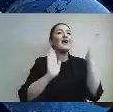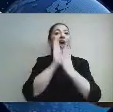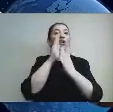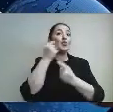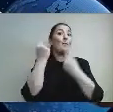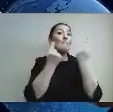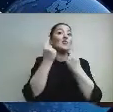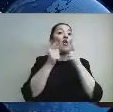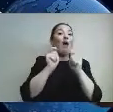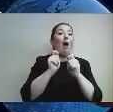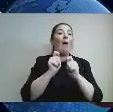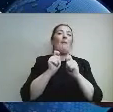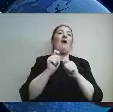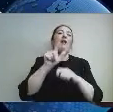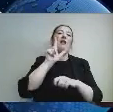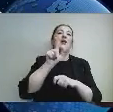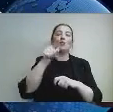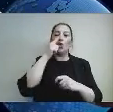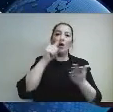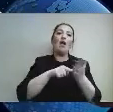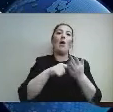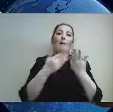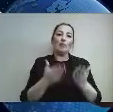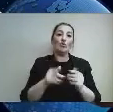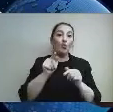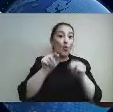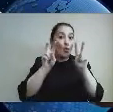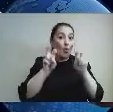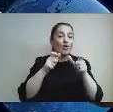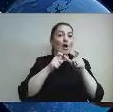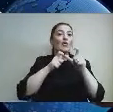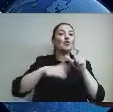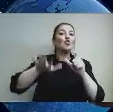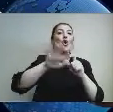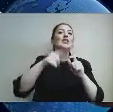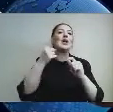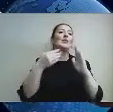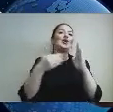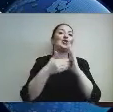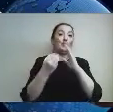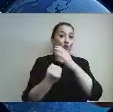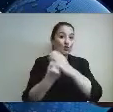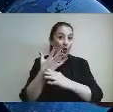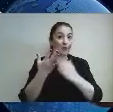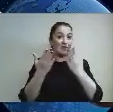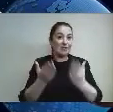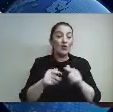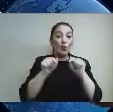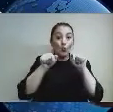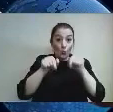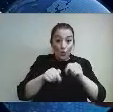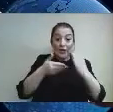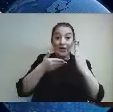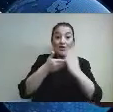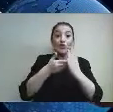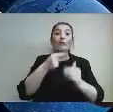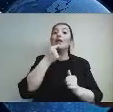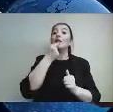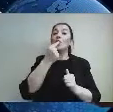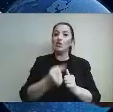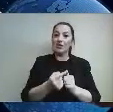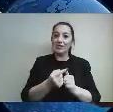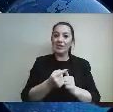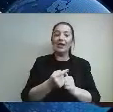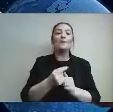initiative for the developments around the world, and you tell the individuals and brands that you want to bring them together around